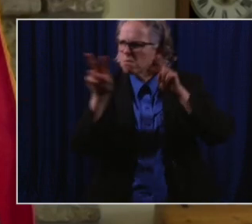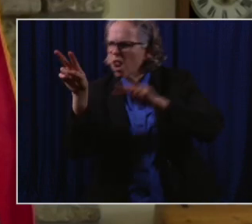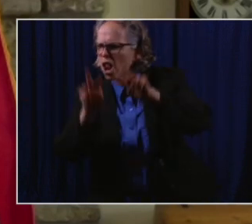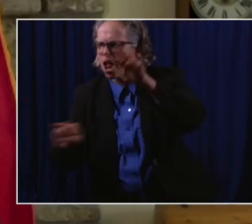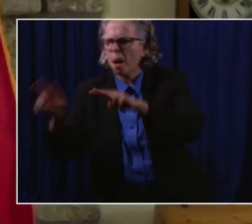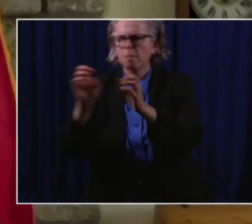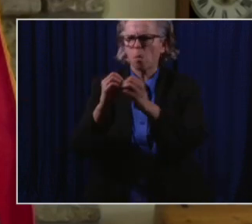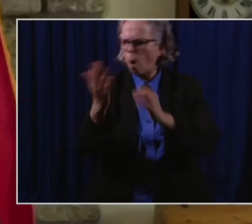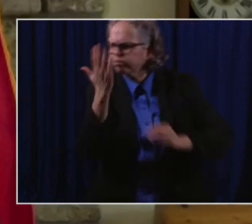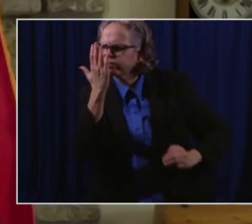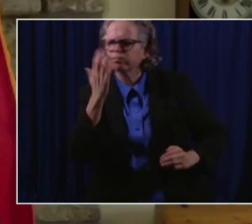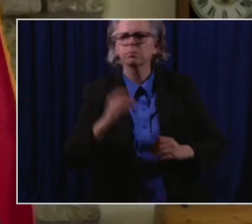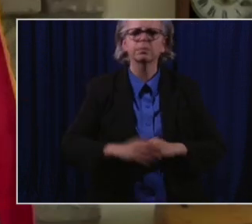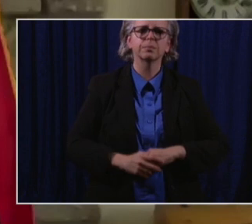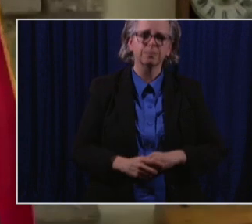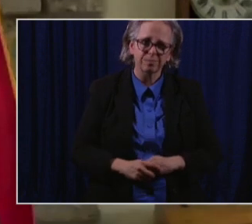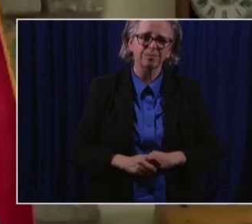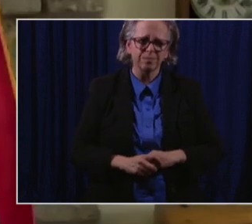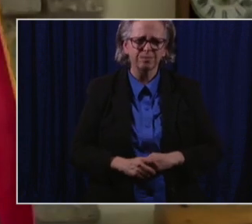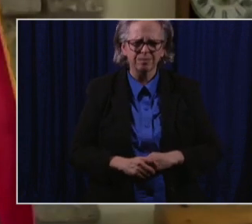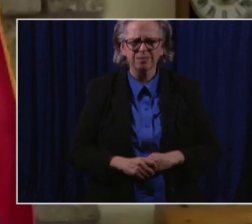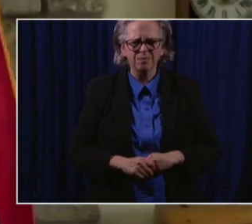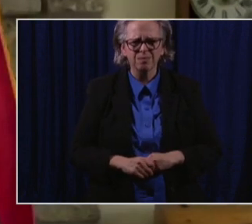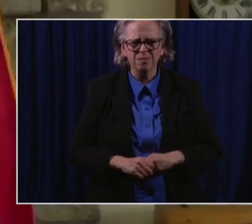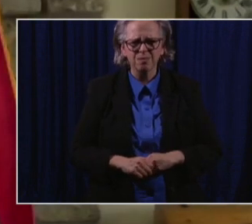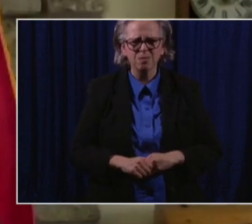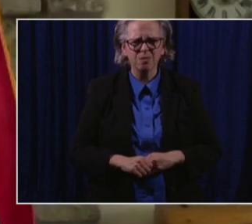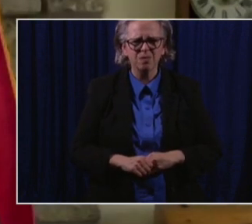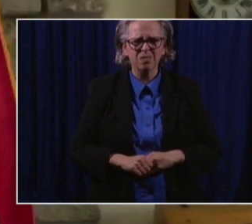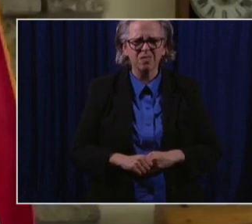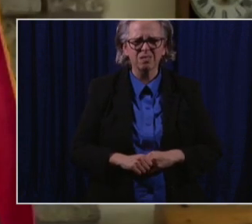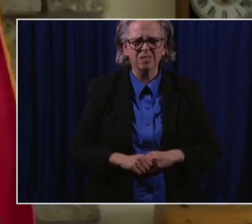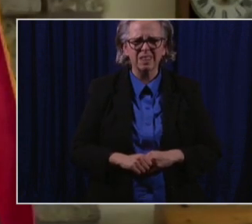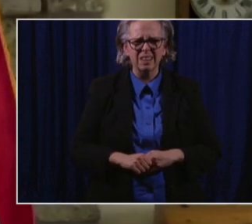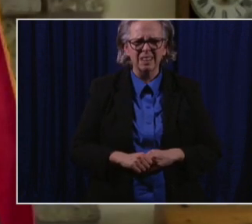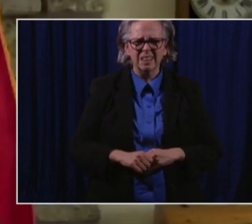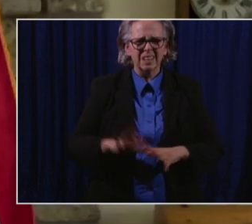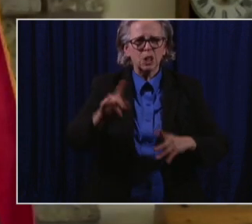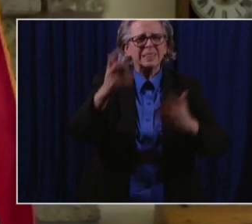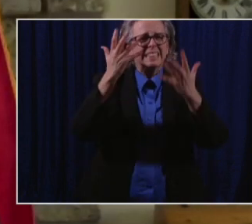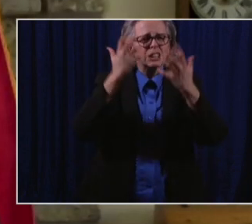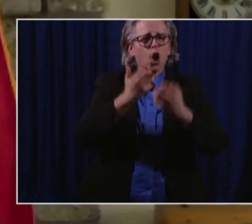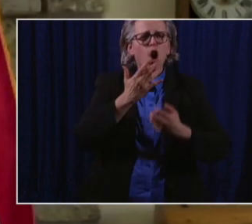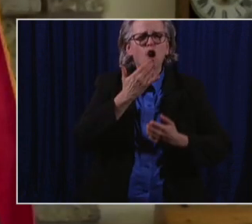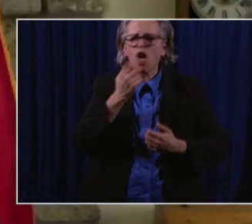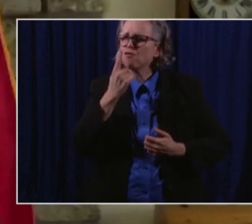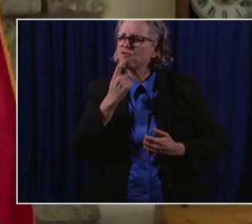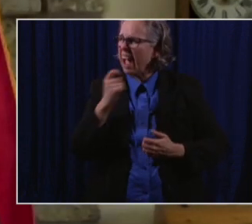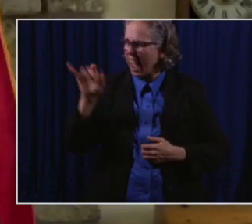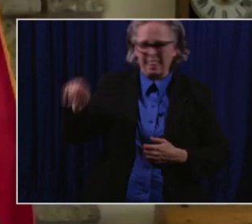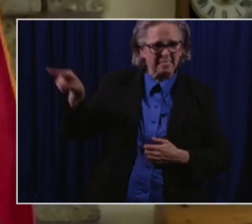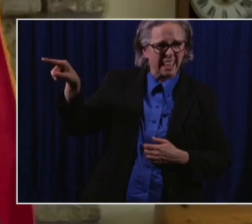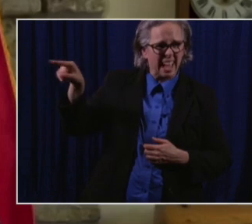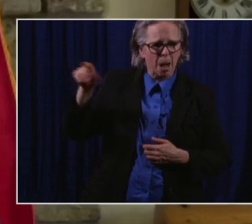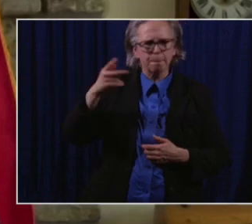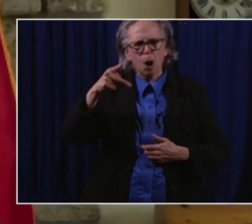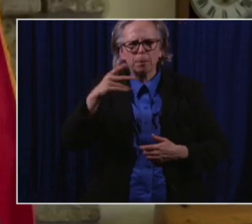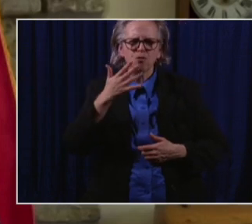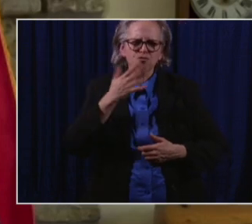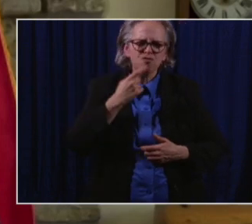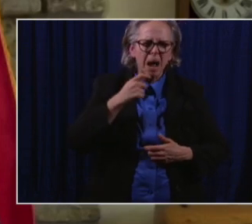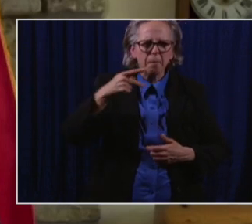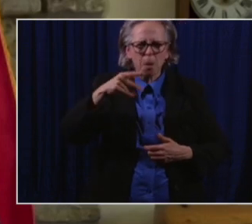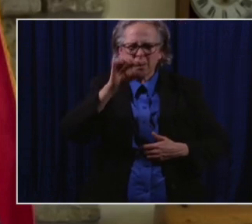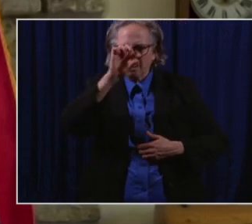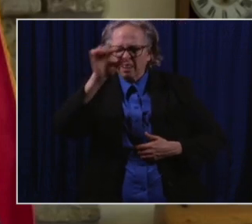well. What you see, the colors, the darker red, purple. This would